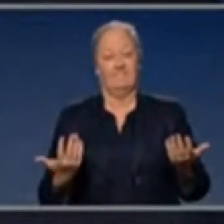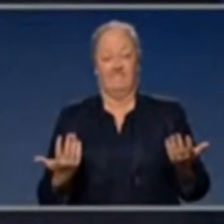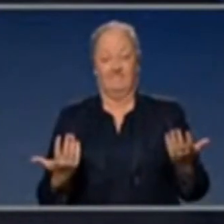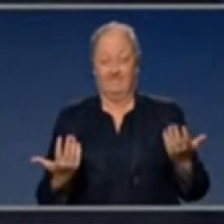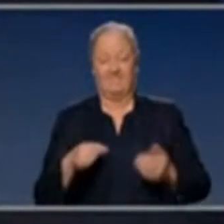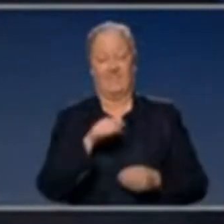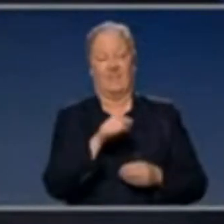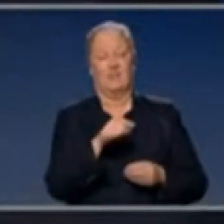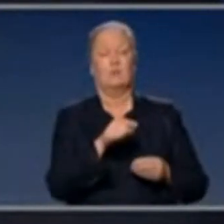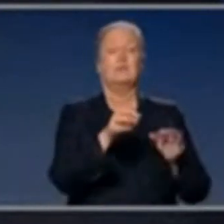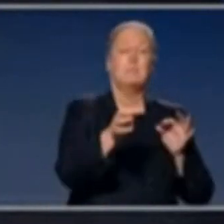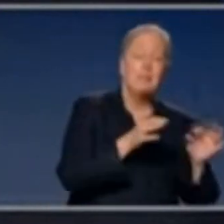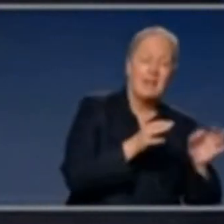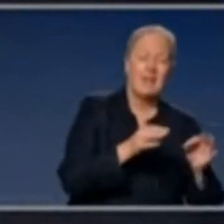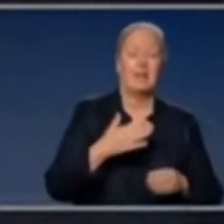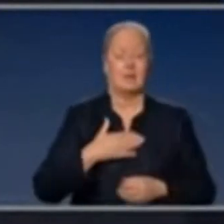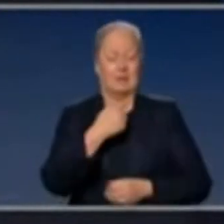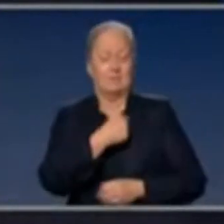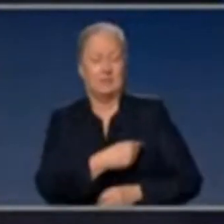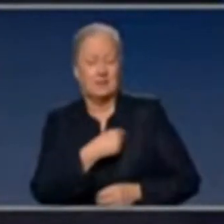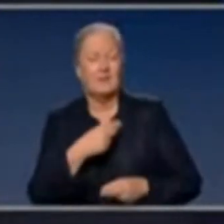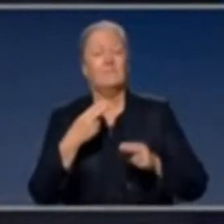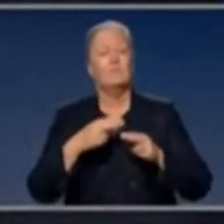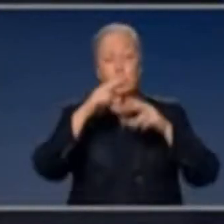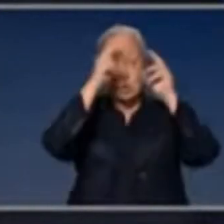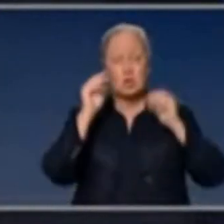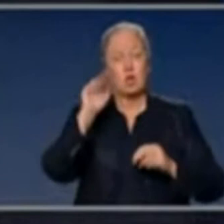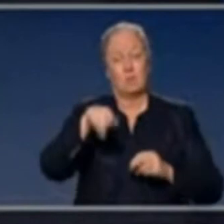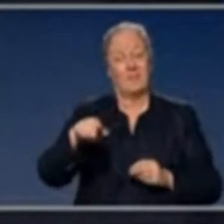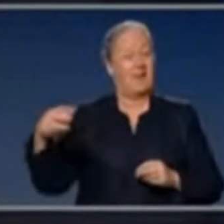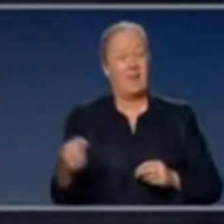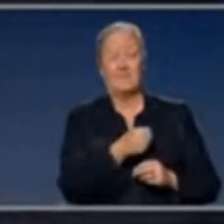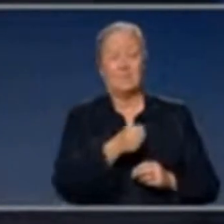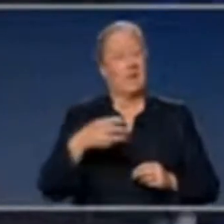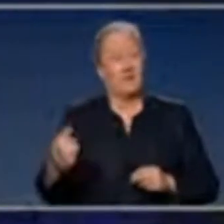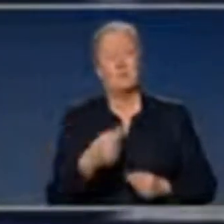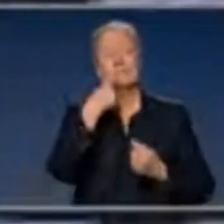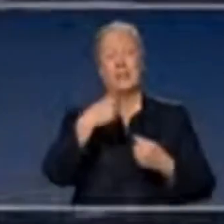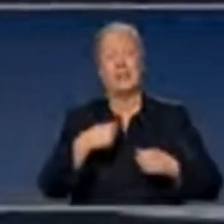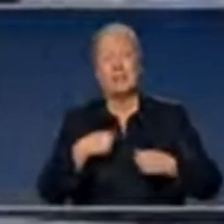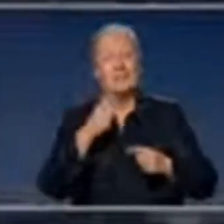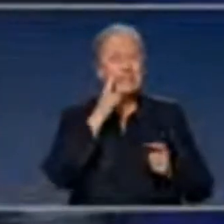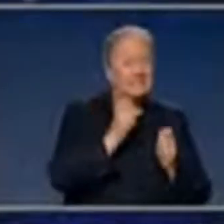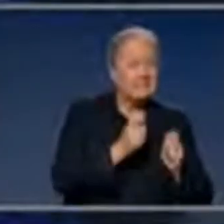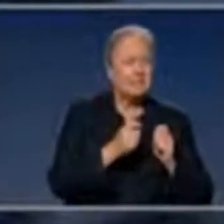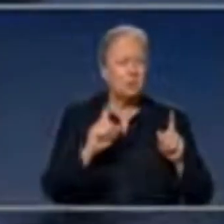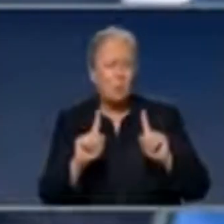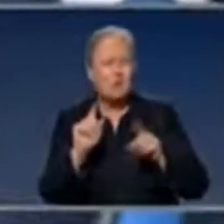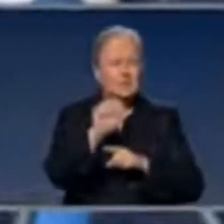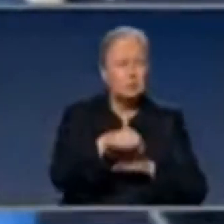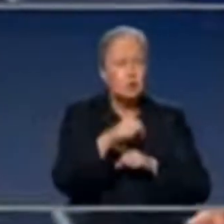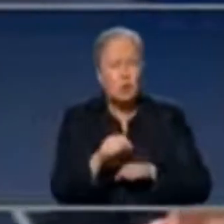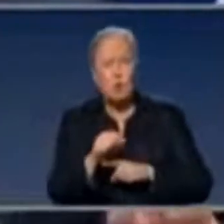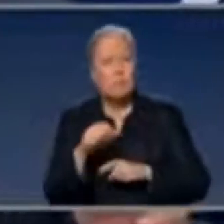part of the commitment of all residential aged care facilities to do. I just want to go back to Sam's question, because I know Sam likes